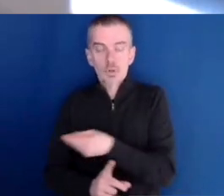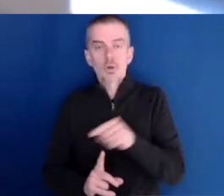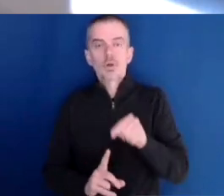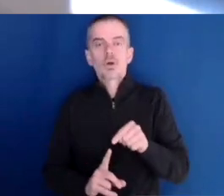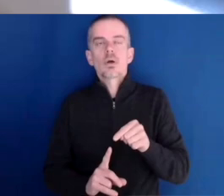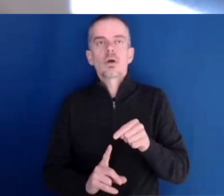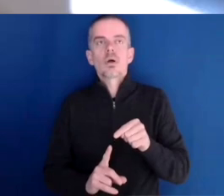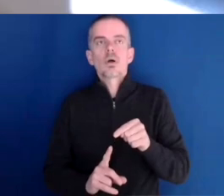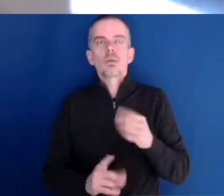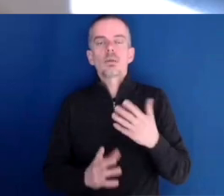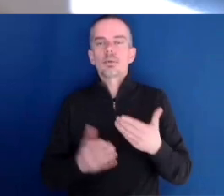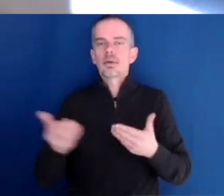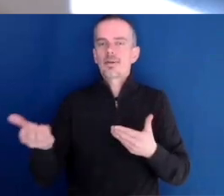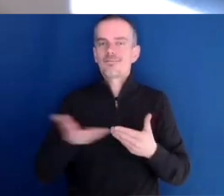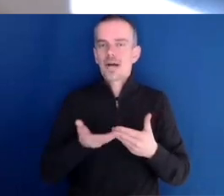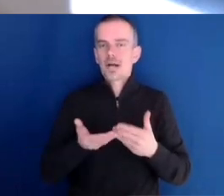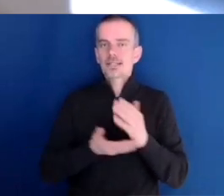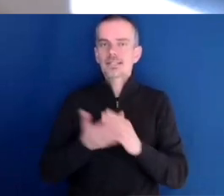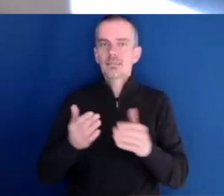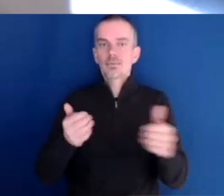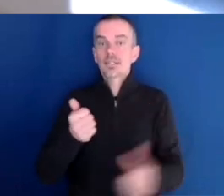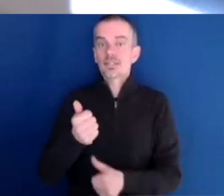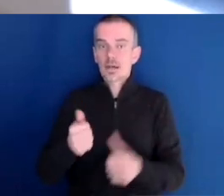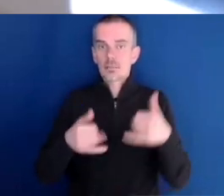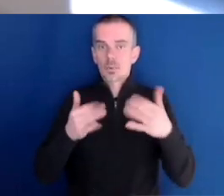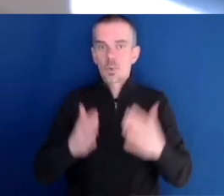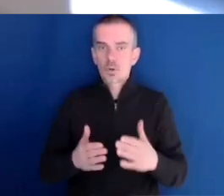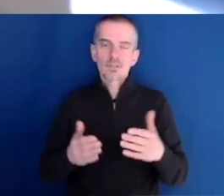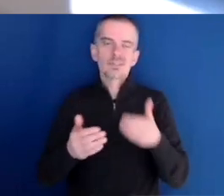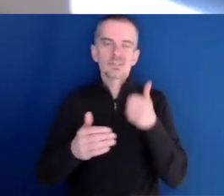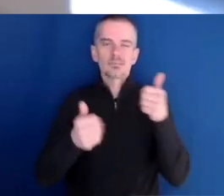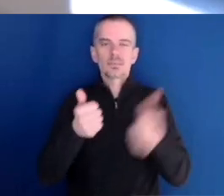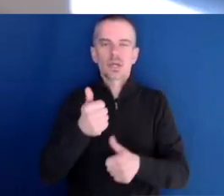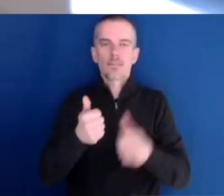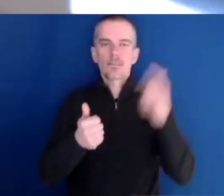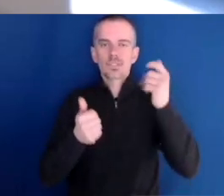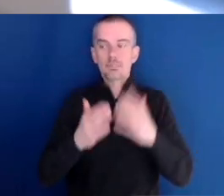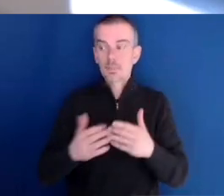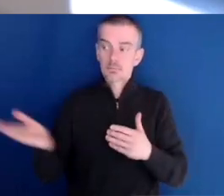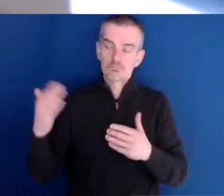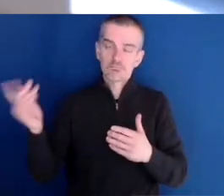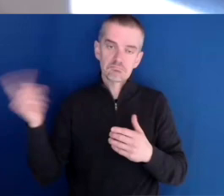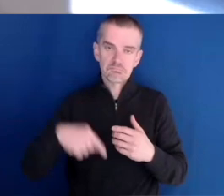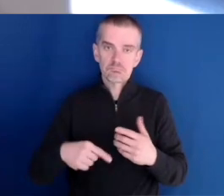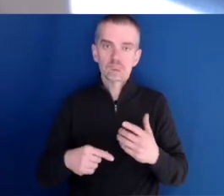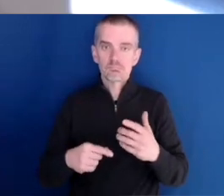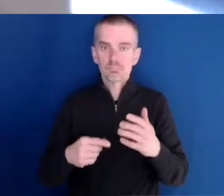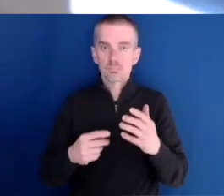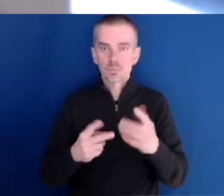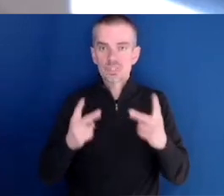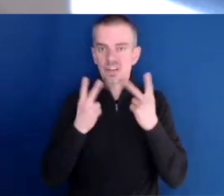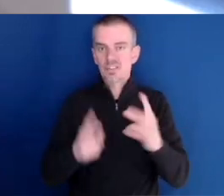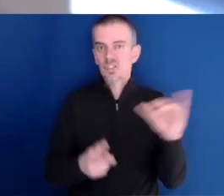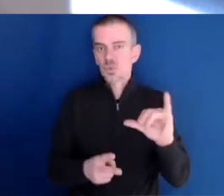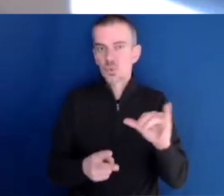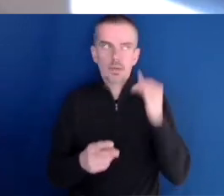to invite some of the, sub awardees or sub recipients to the site visit as well, if that's allowed, so that they